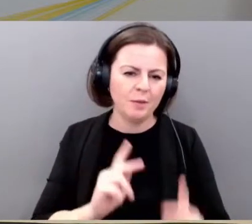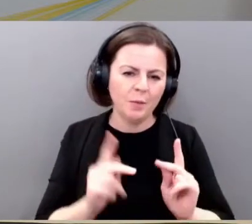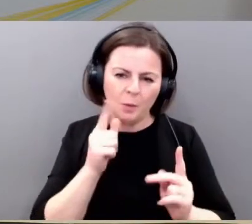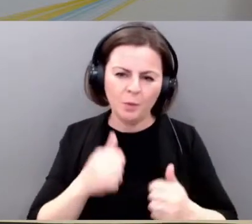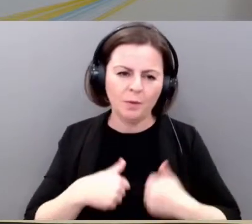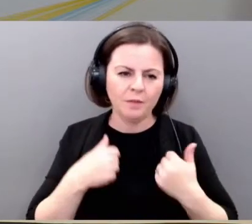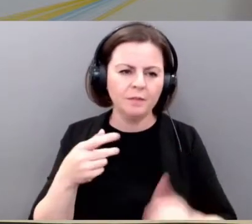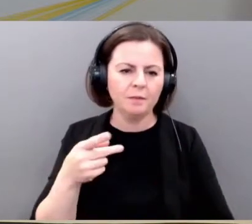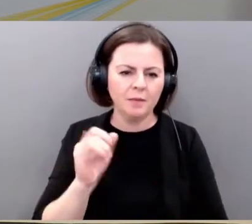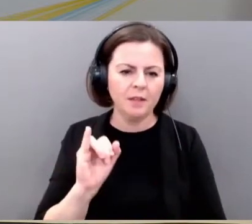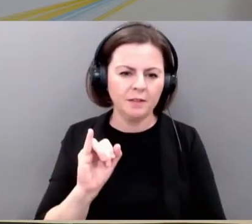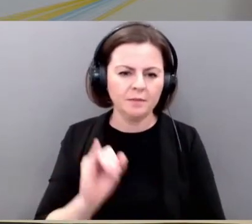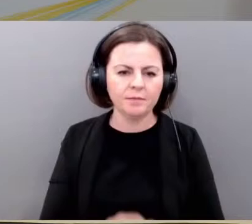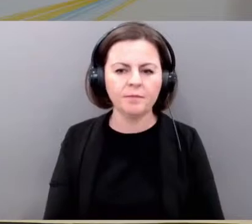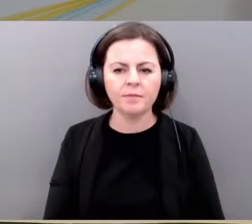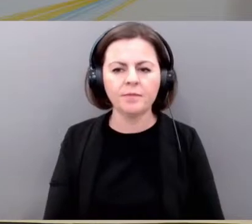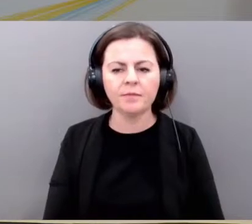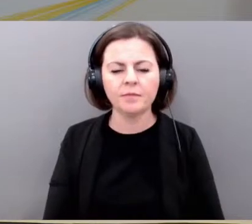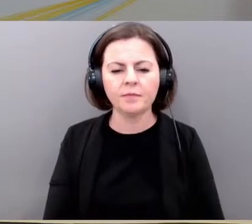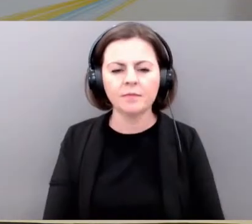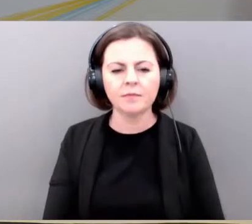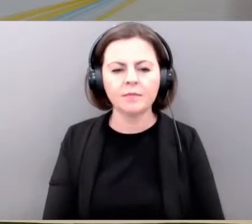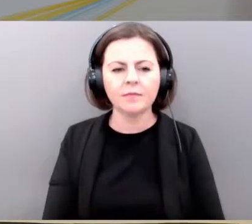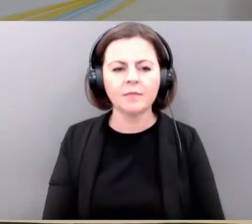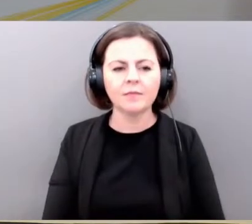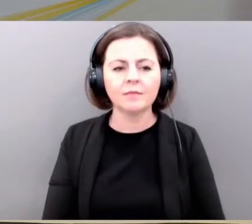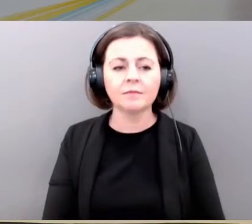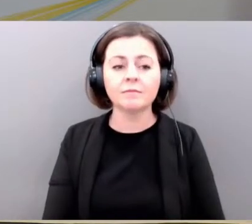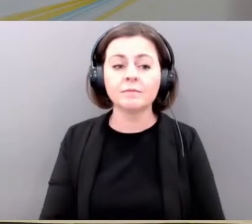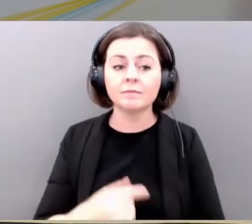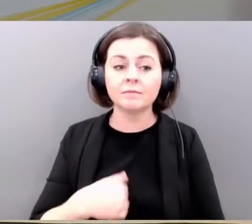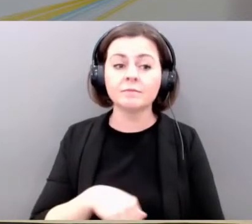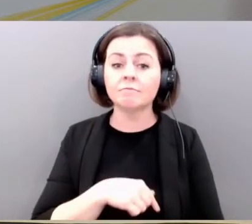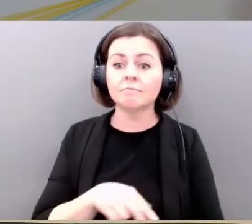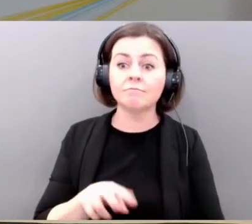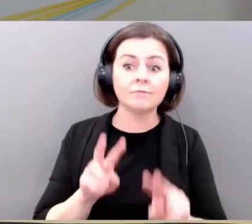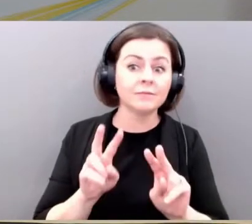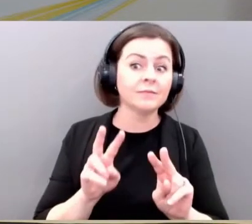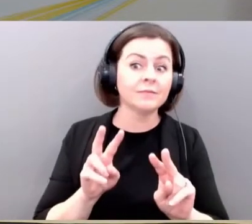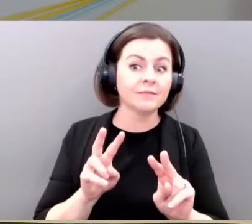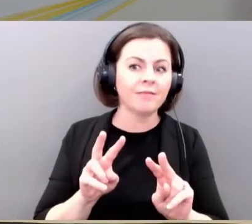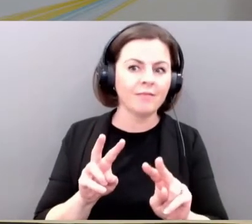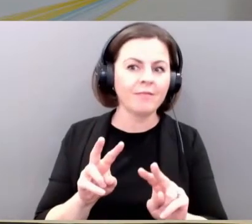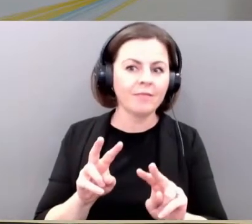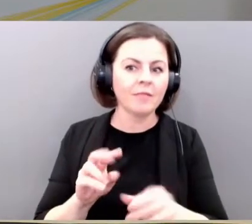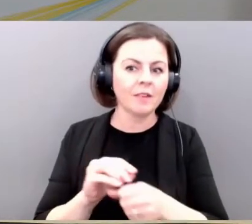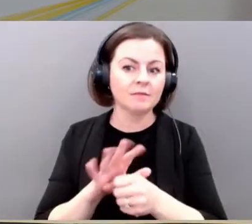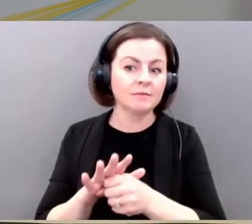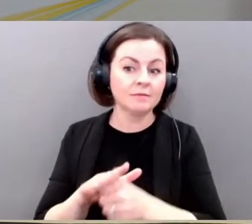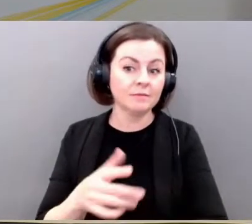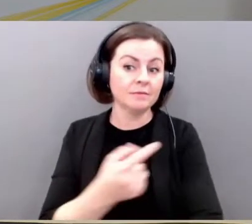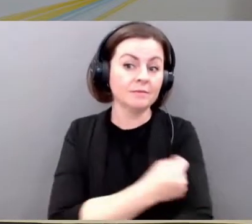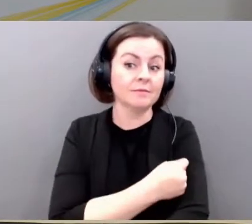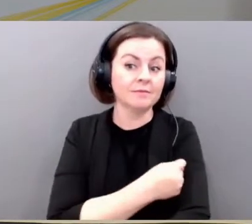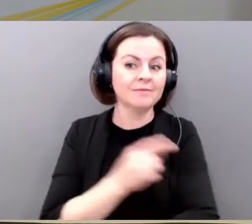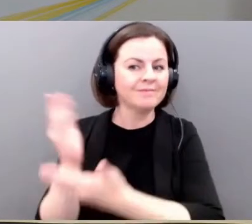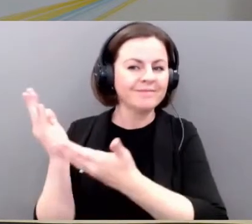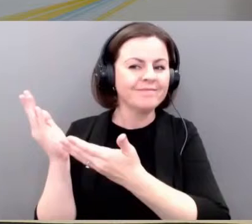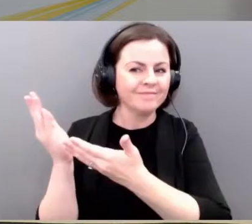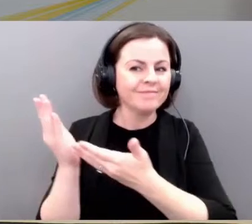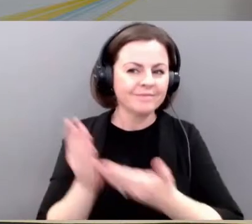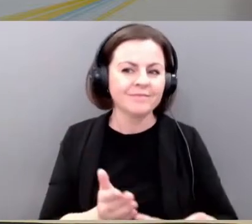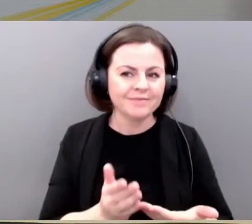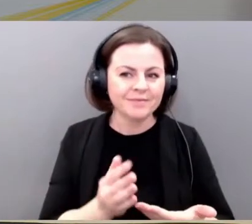We are pleased that the vaccine is arriving. And I have to say, I didn't think we would